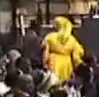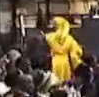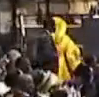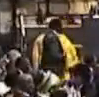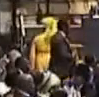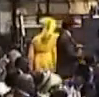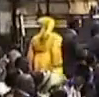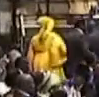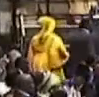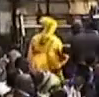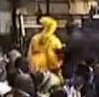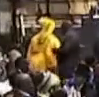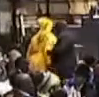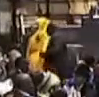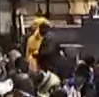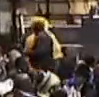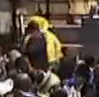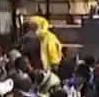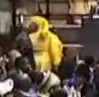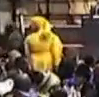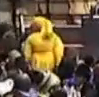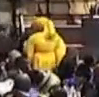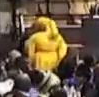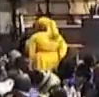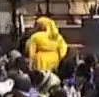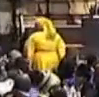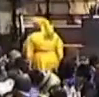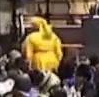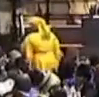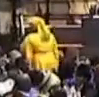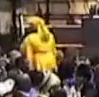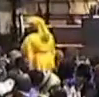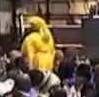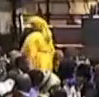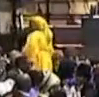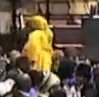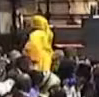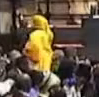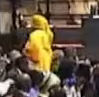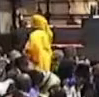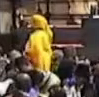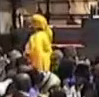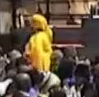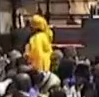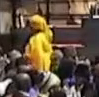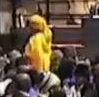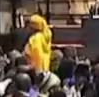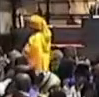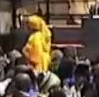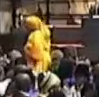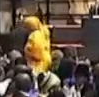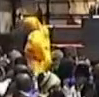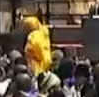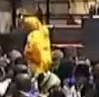EJ, Marais P, Mahau TL, Masango PS,